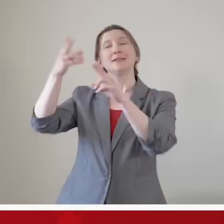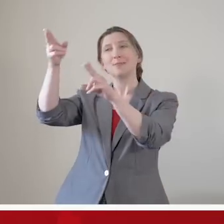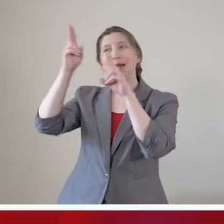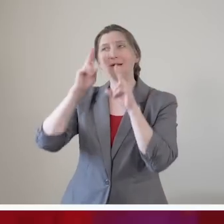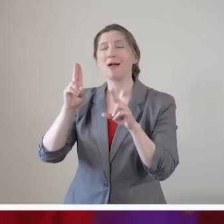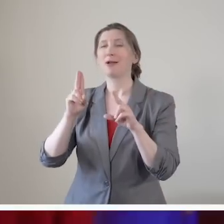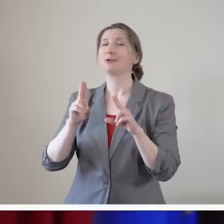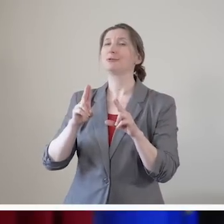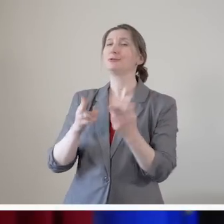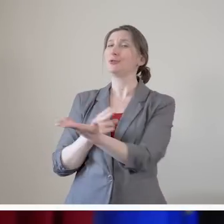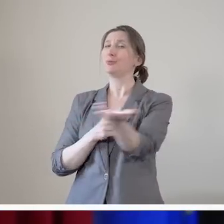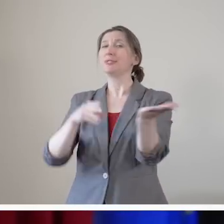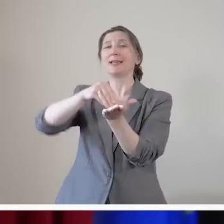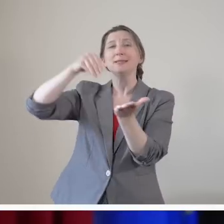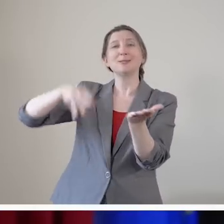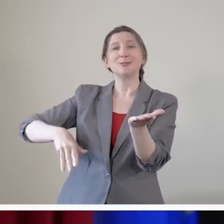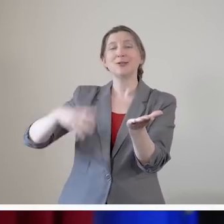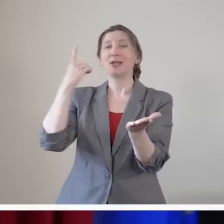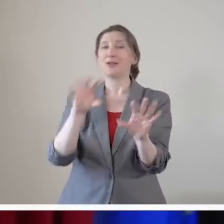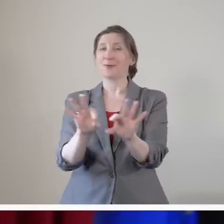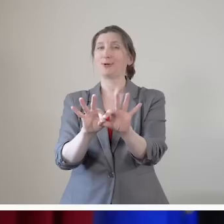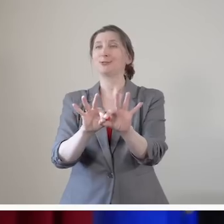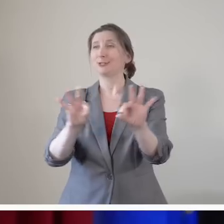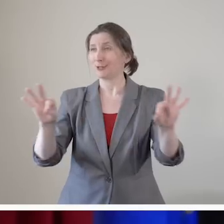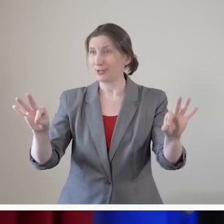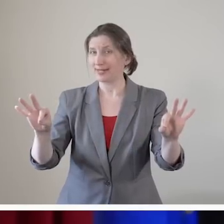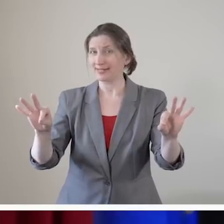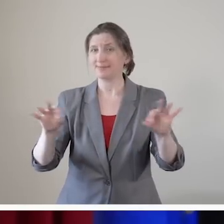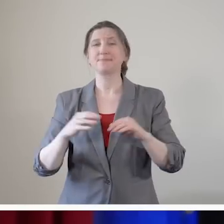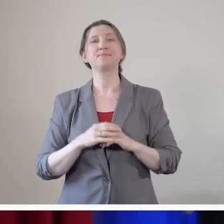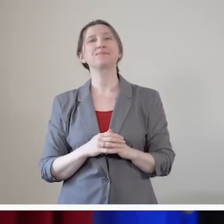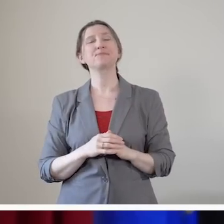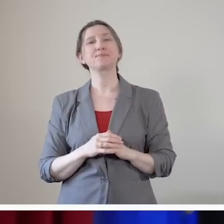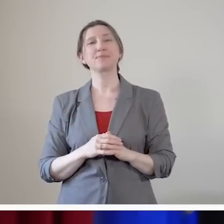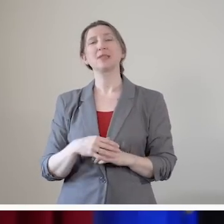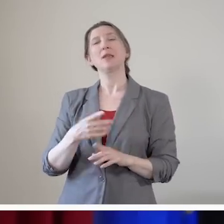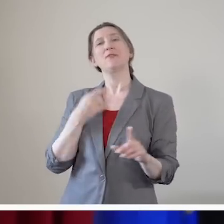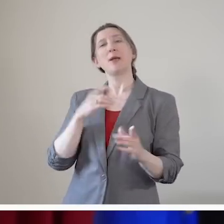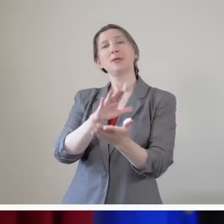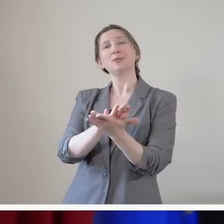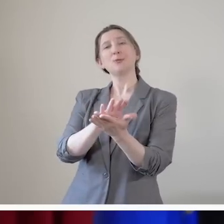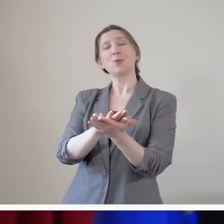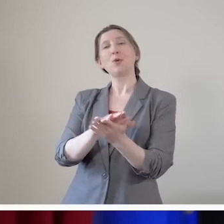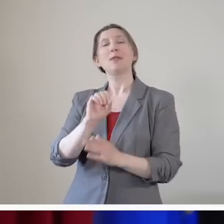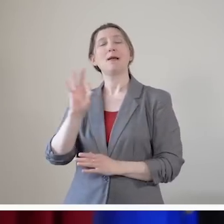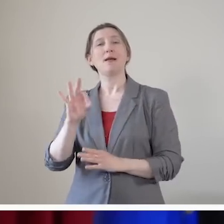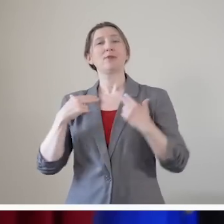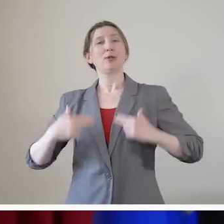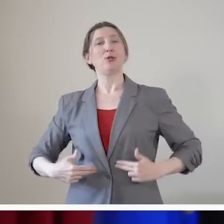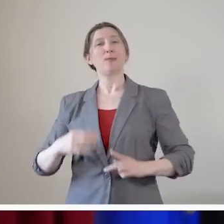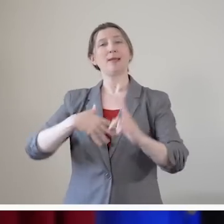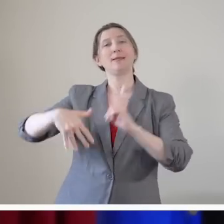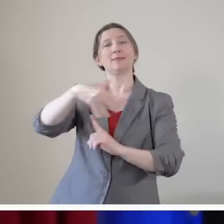Chancellor Blank, it is my distinct honor to present the candidates for bachelor's degrees in the School of Human